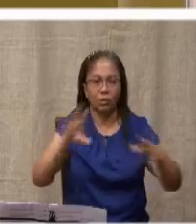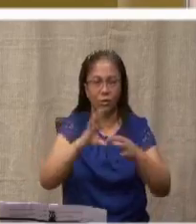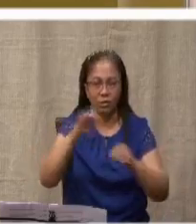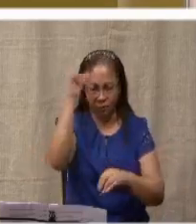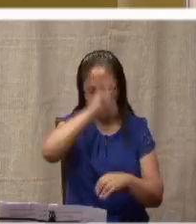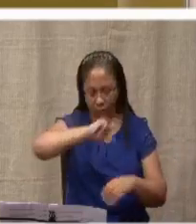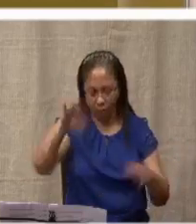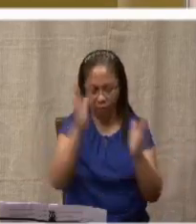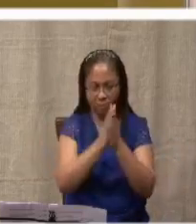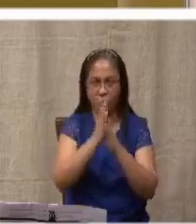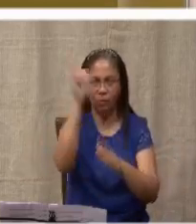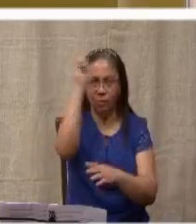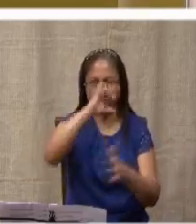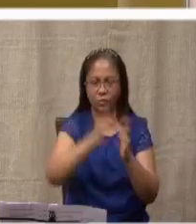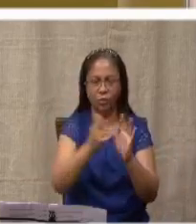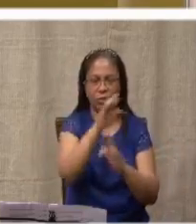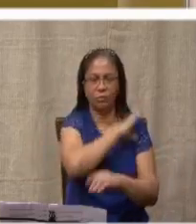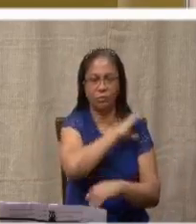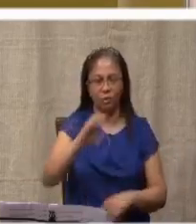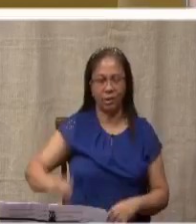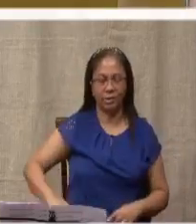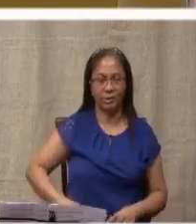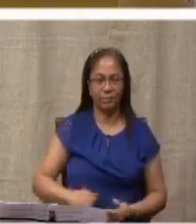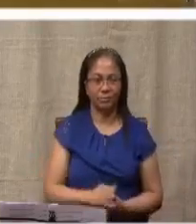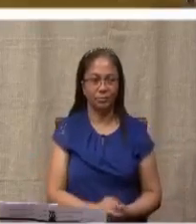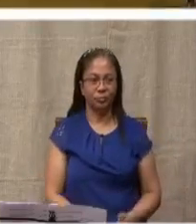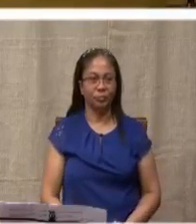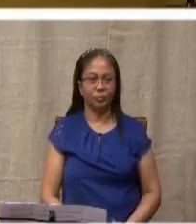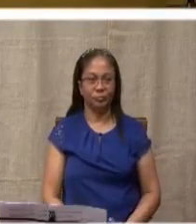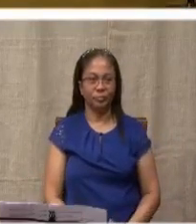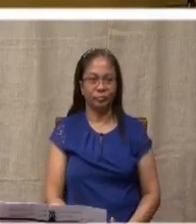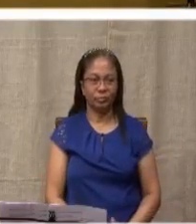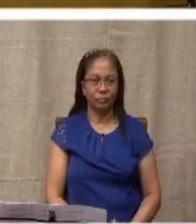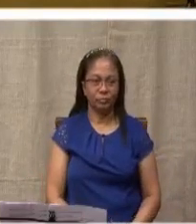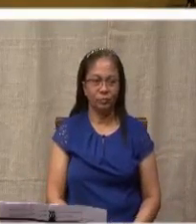of the lord jesus christ